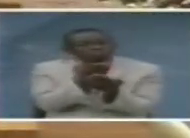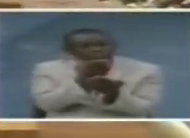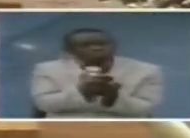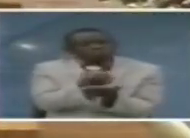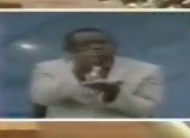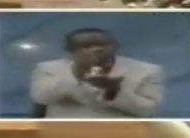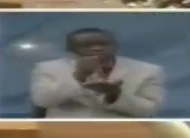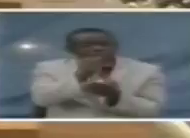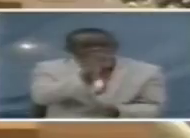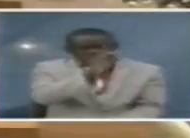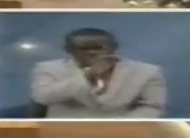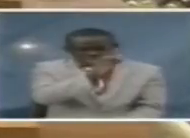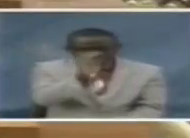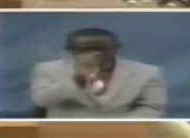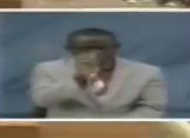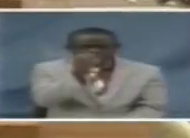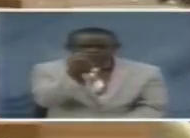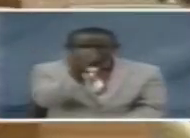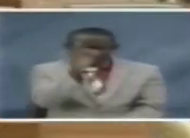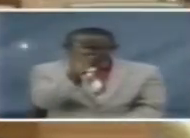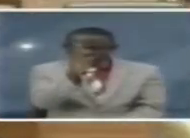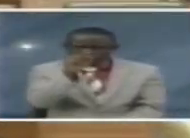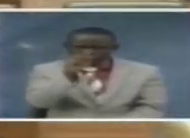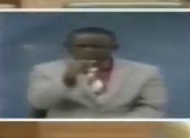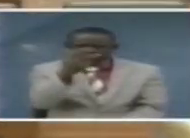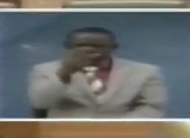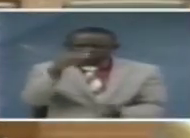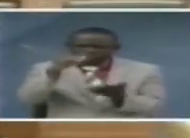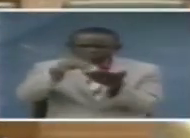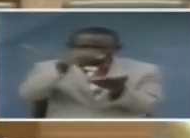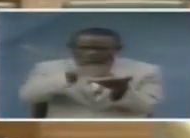community amenities. Sir, I propose to spend